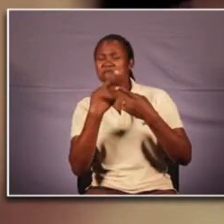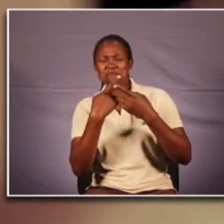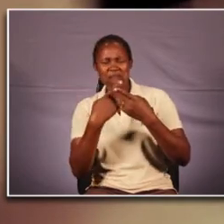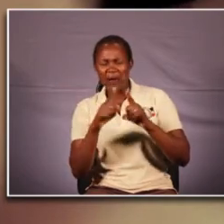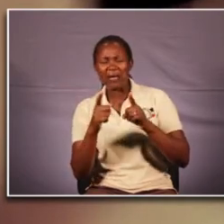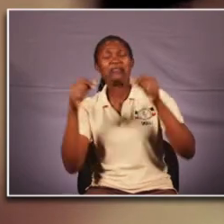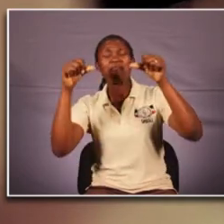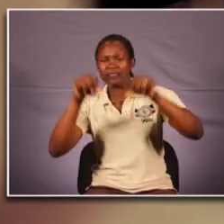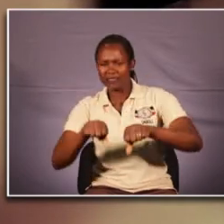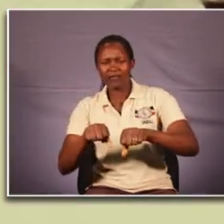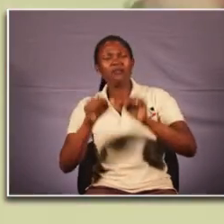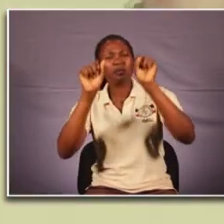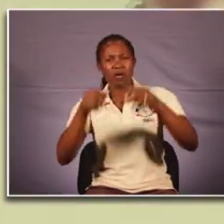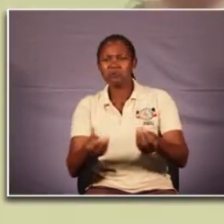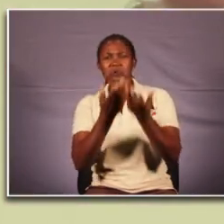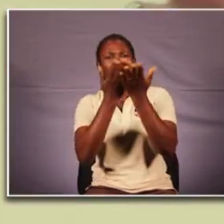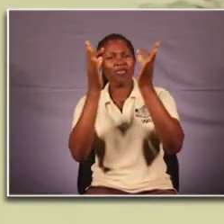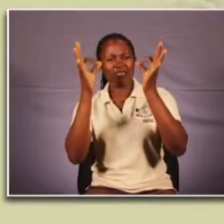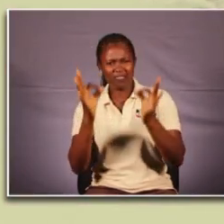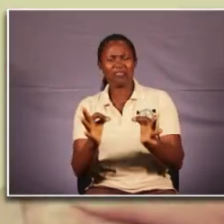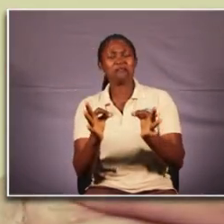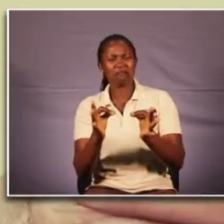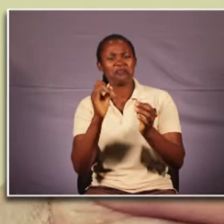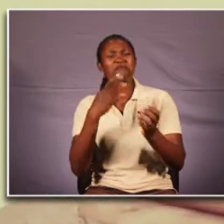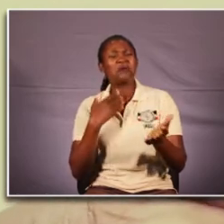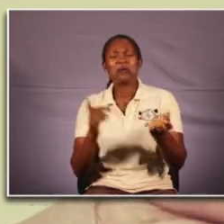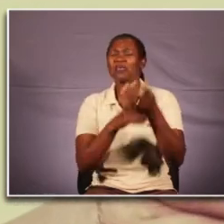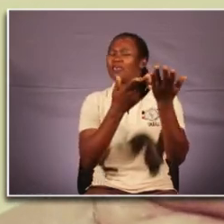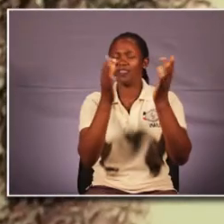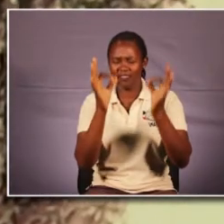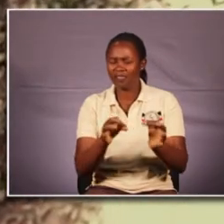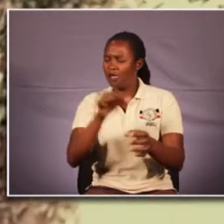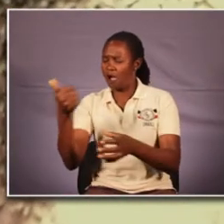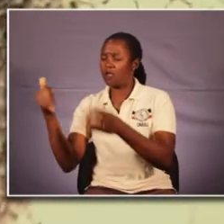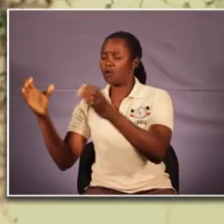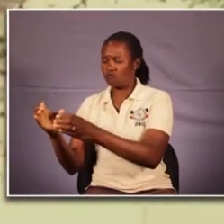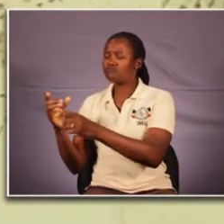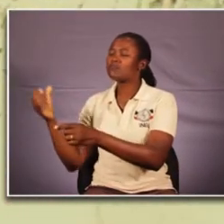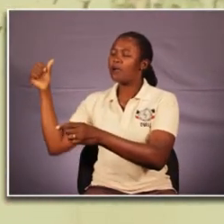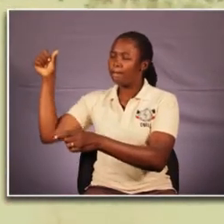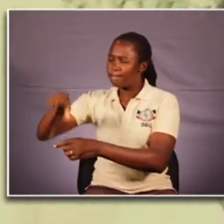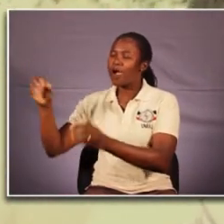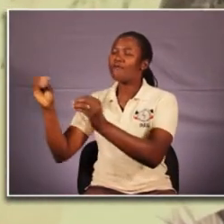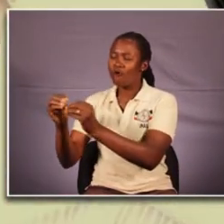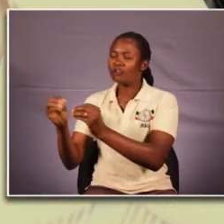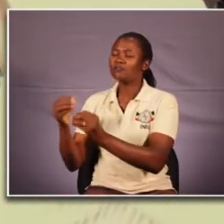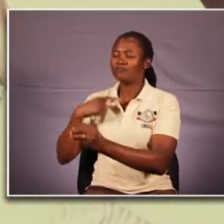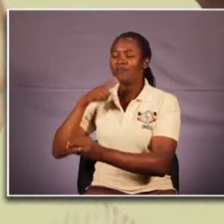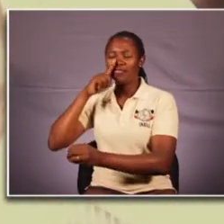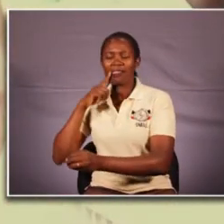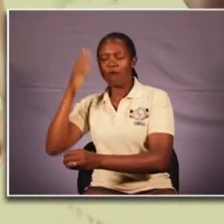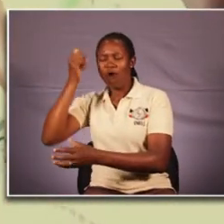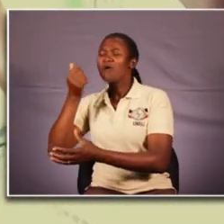anything to get anything. These are the bad boys of the campus. I envied them because they were always surrounded by the most